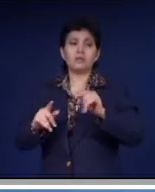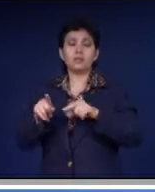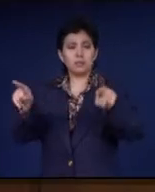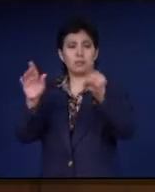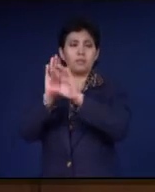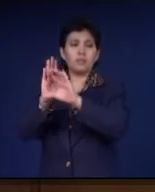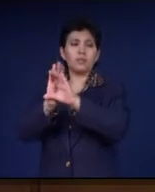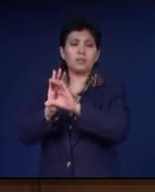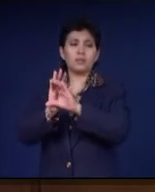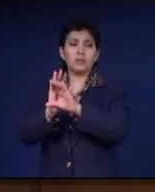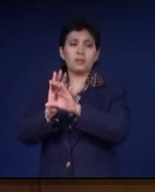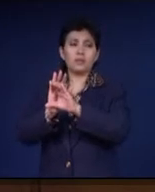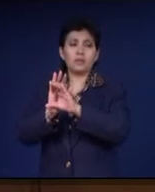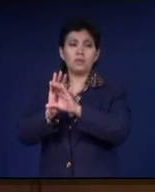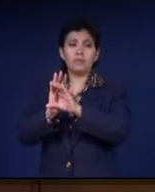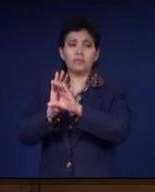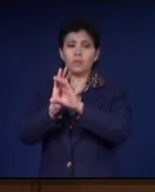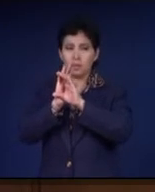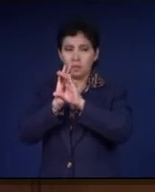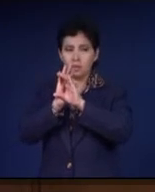of aggression.